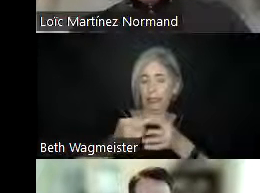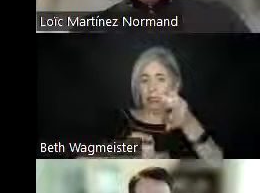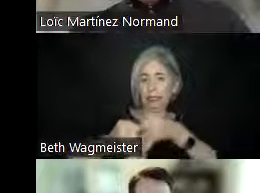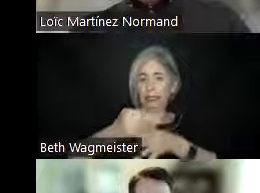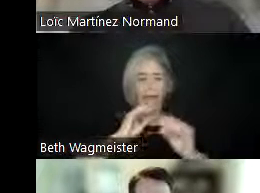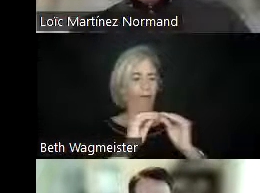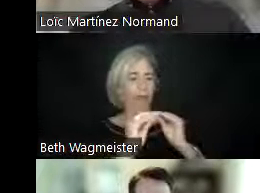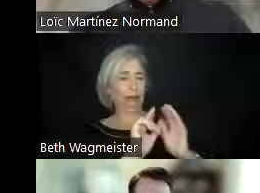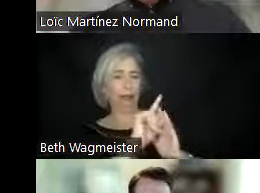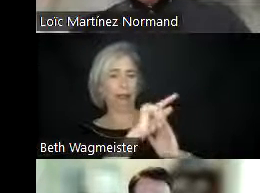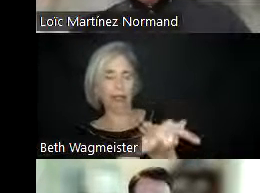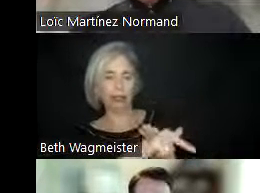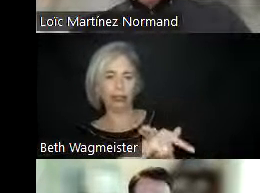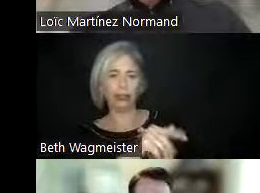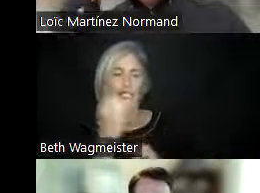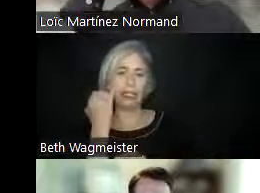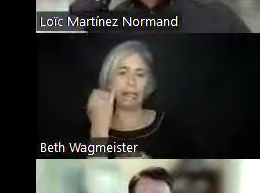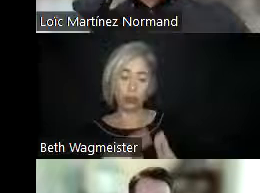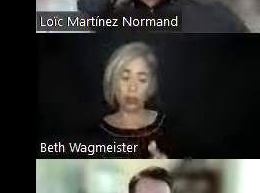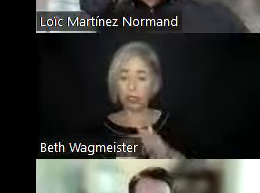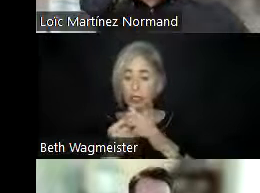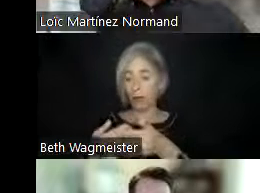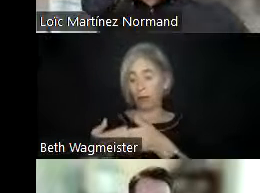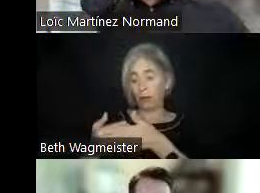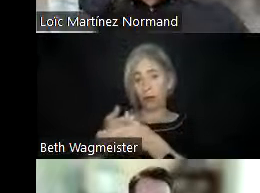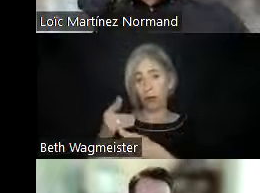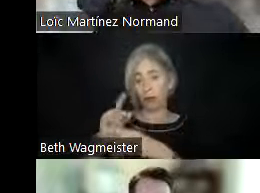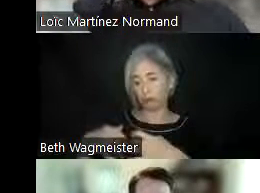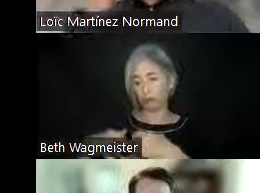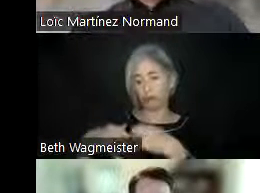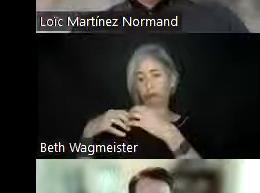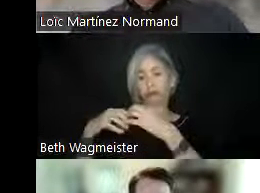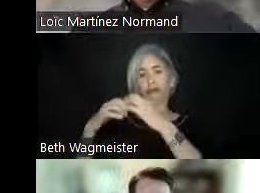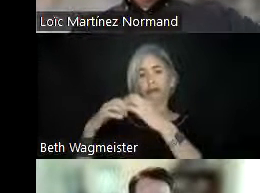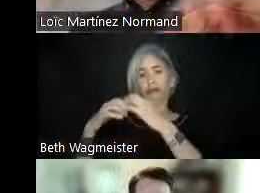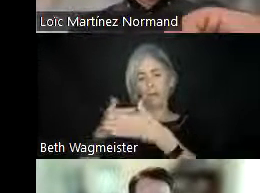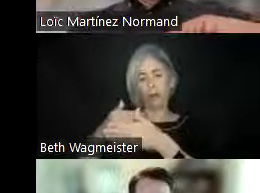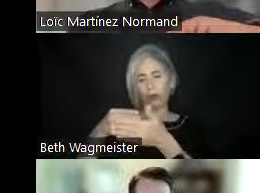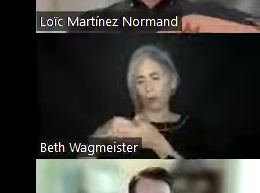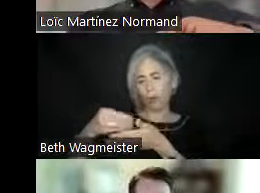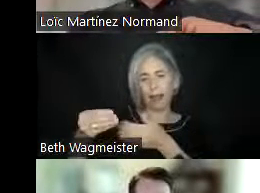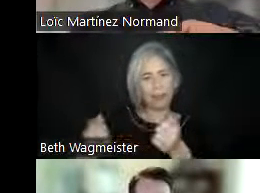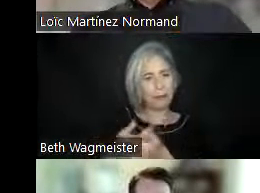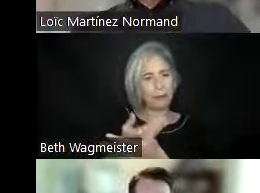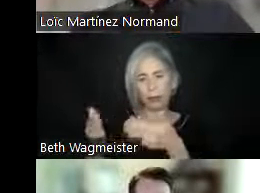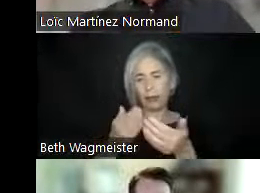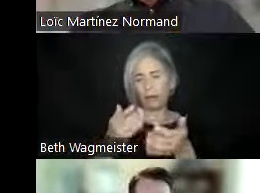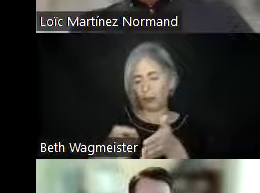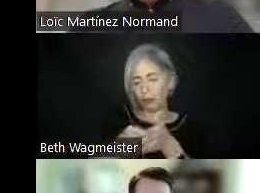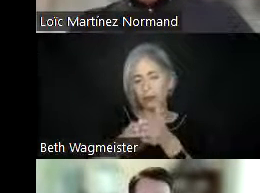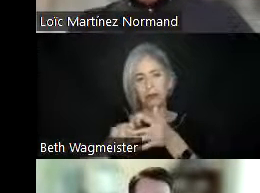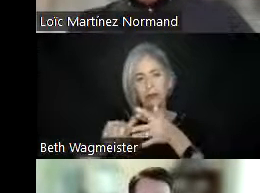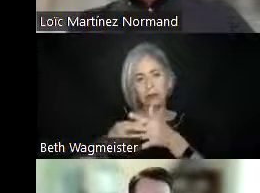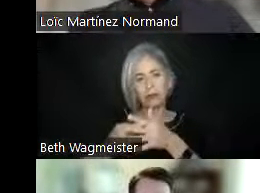afterwards, really, if you start even before you start building something or before you buy something and really start with the requirements